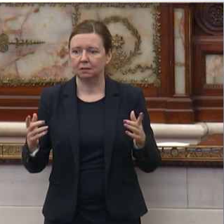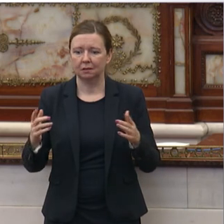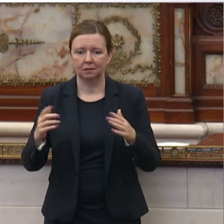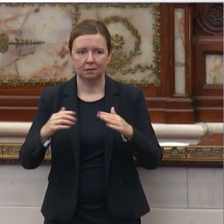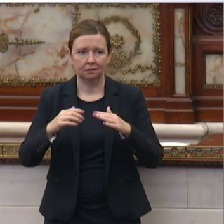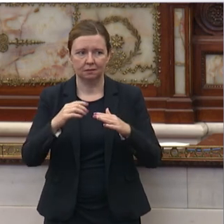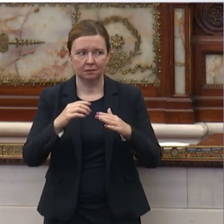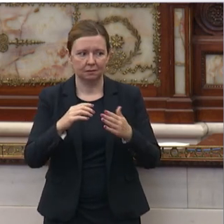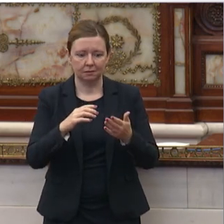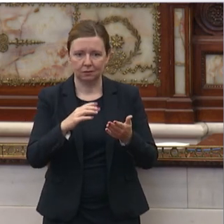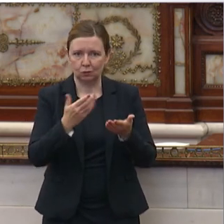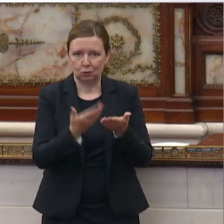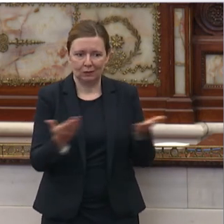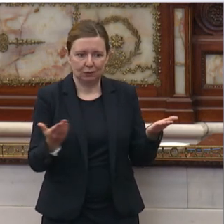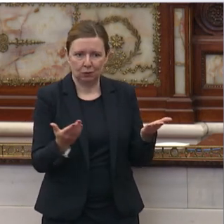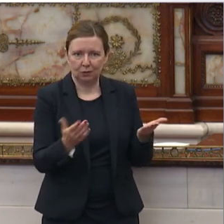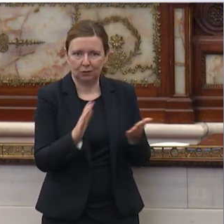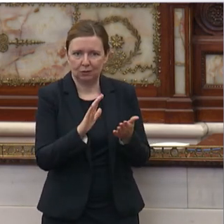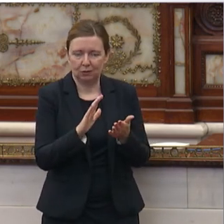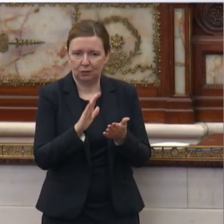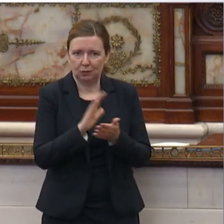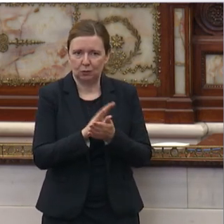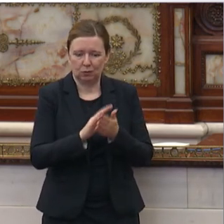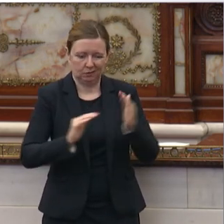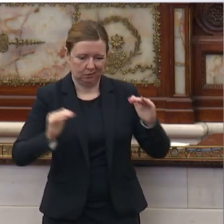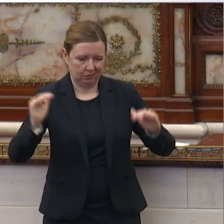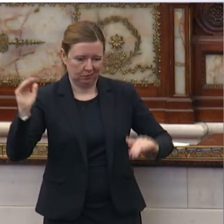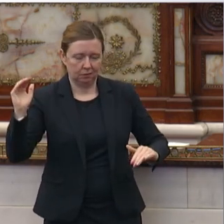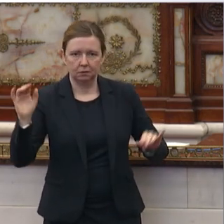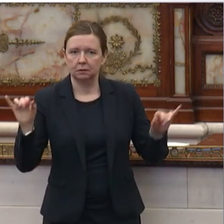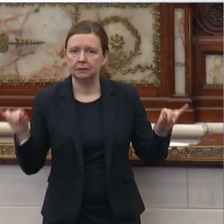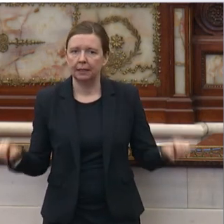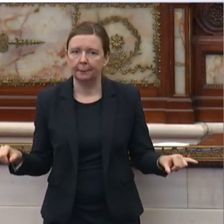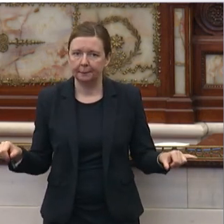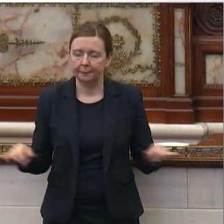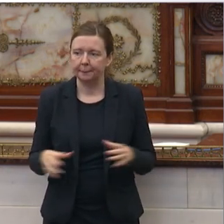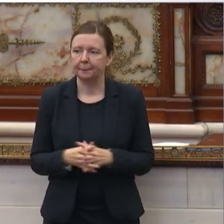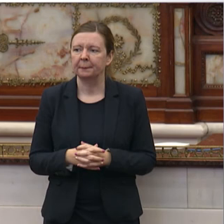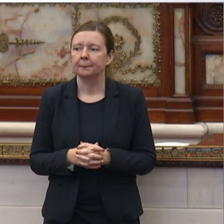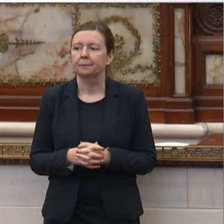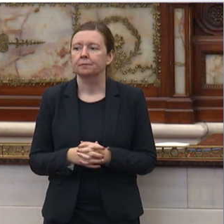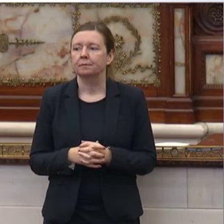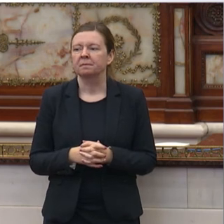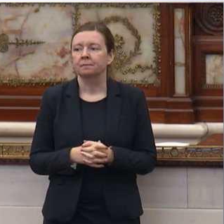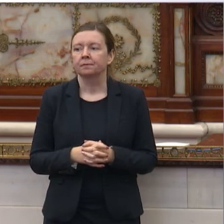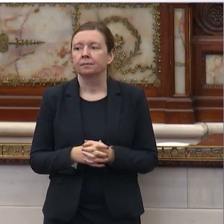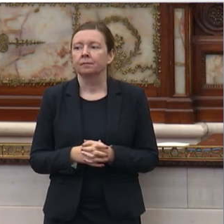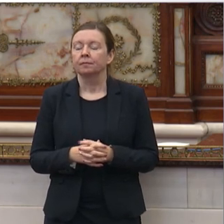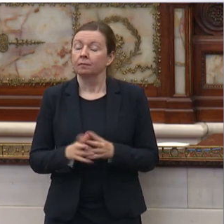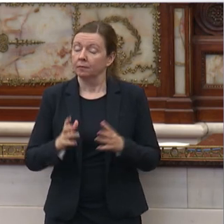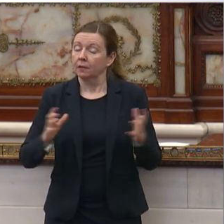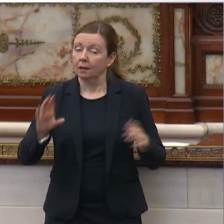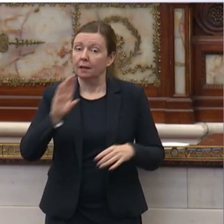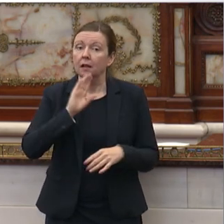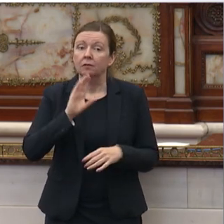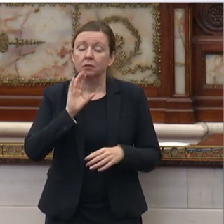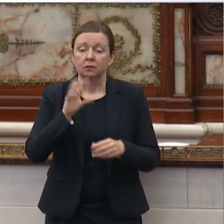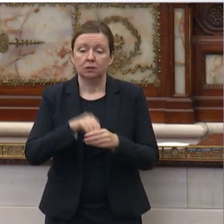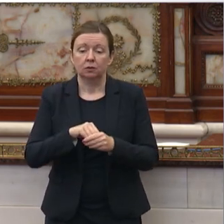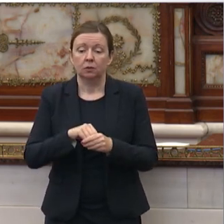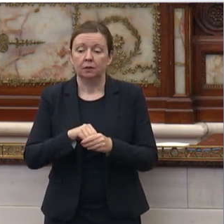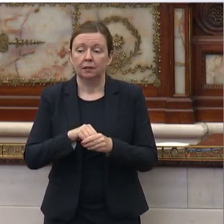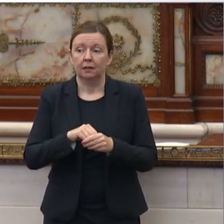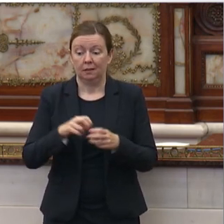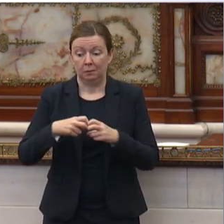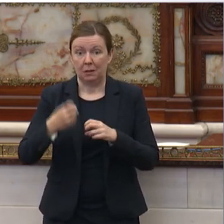under-resourced schools, are the same. And with great frustration, including the problems that